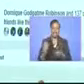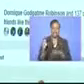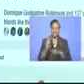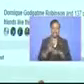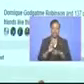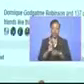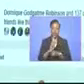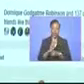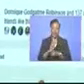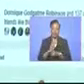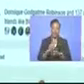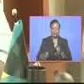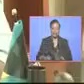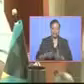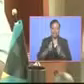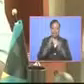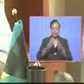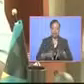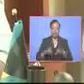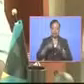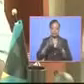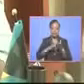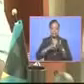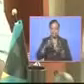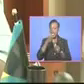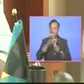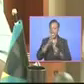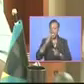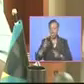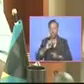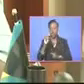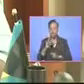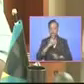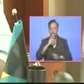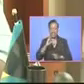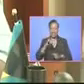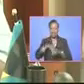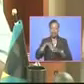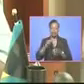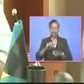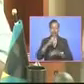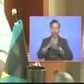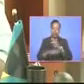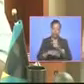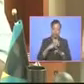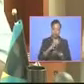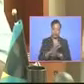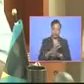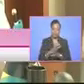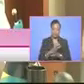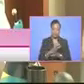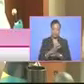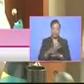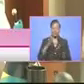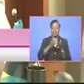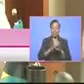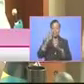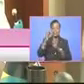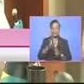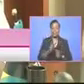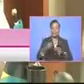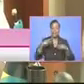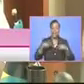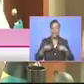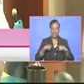to register anywhere in the world. You'll be able to upload all of your resumes, your certificates, and then that same system has